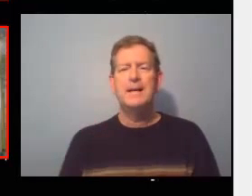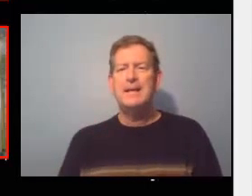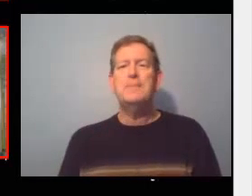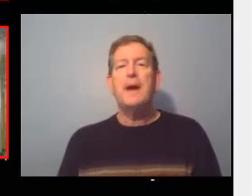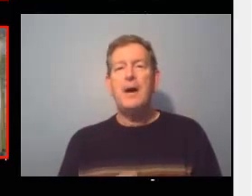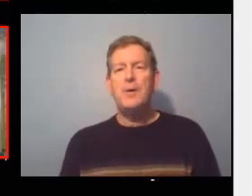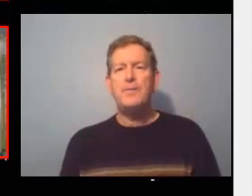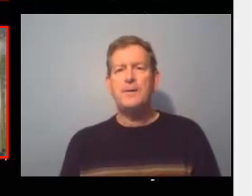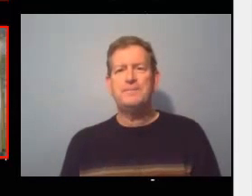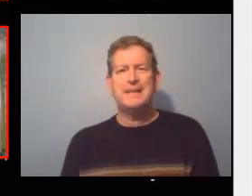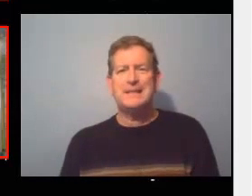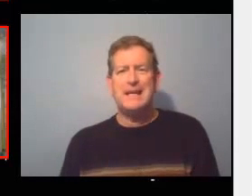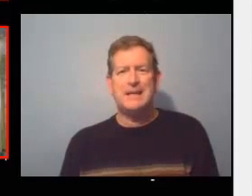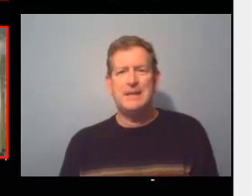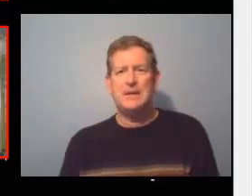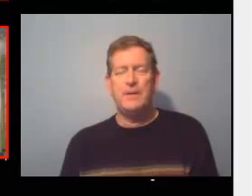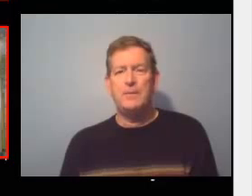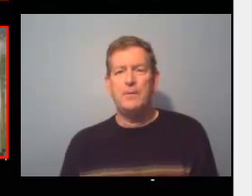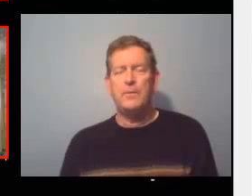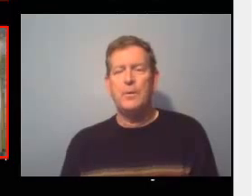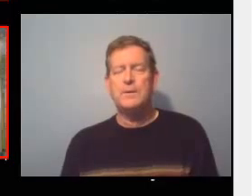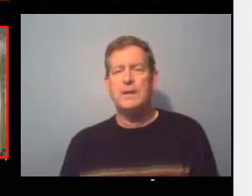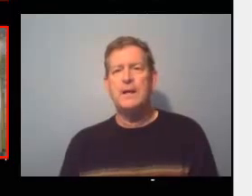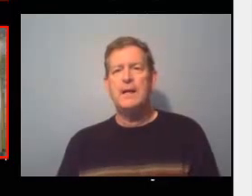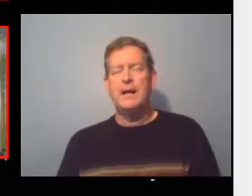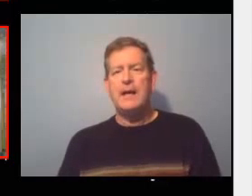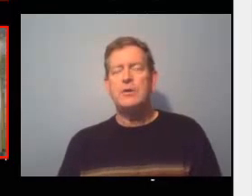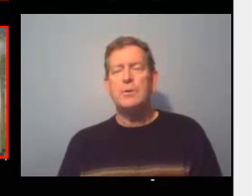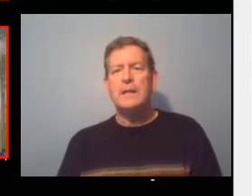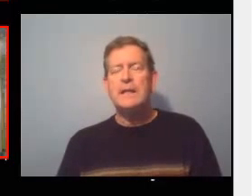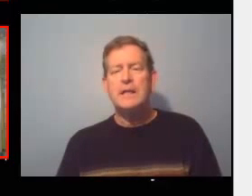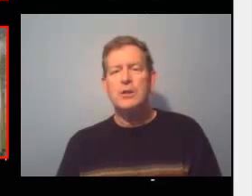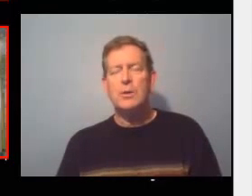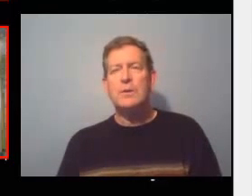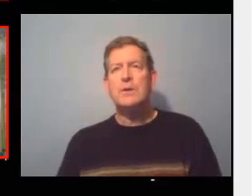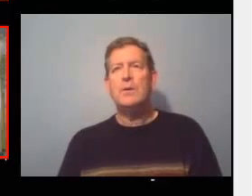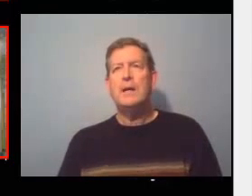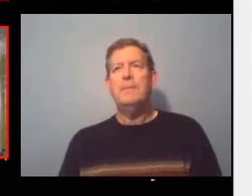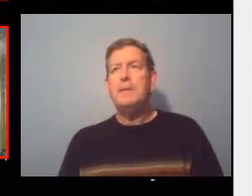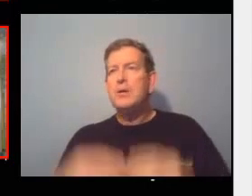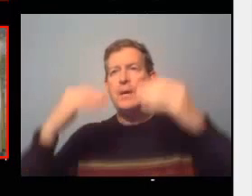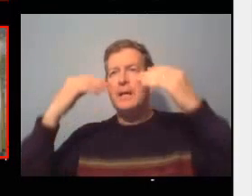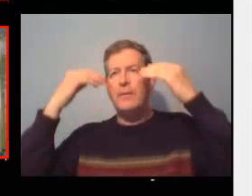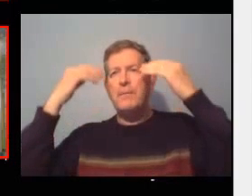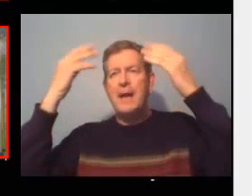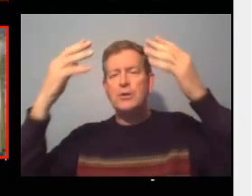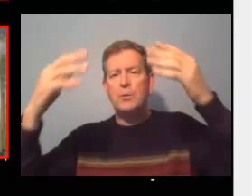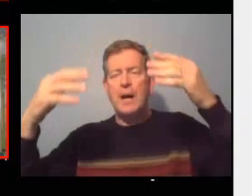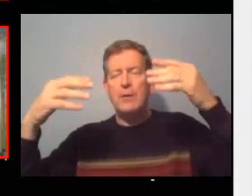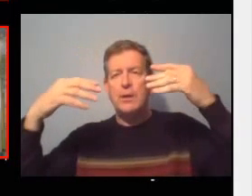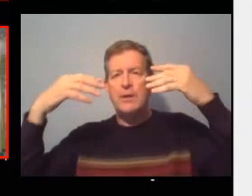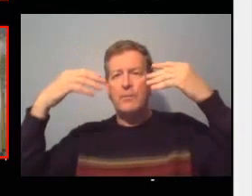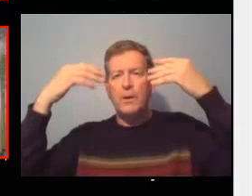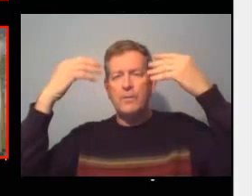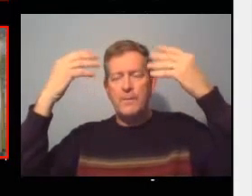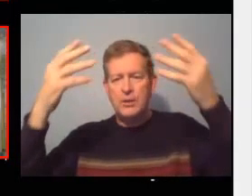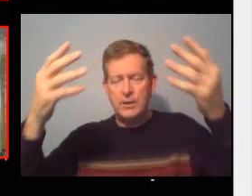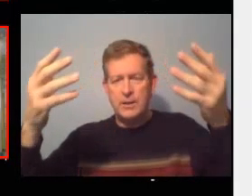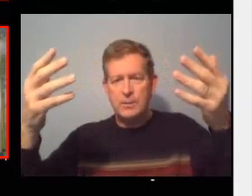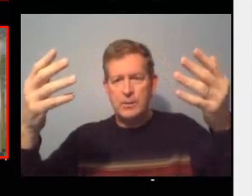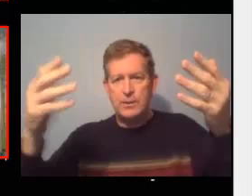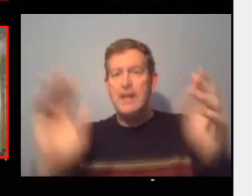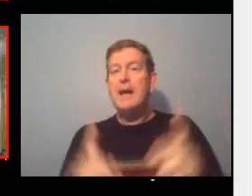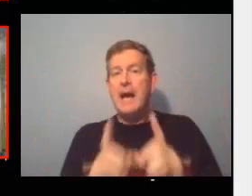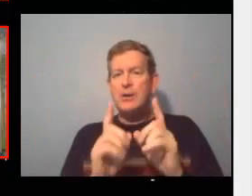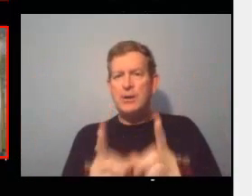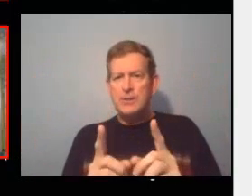period. However, that's not going to develop your fluency as you really need it to do. And so be creative. Imagine how you could give more information to